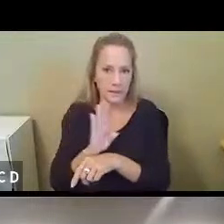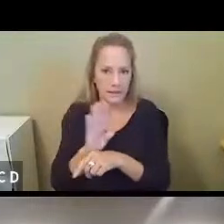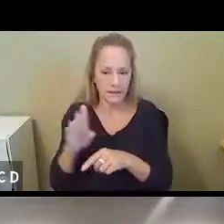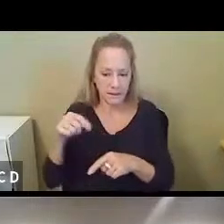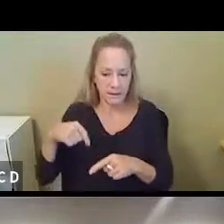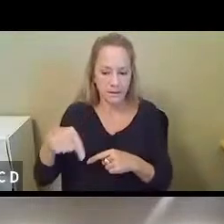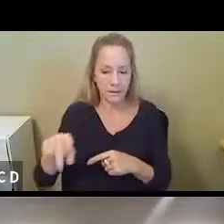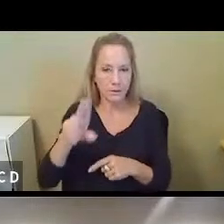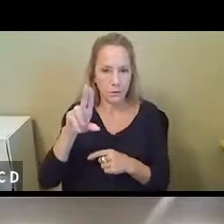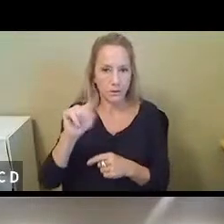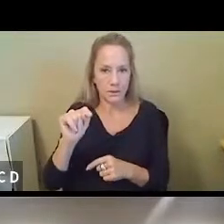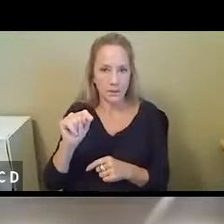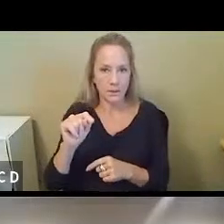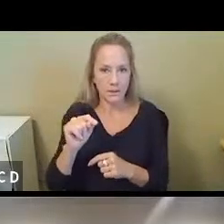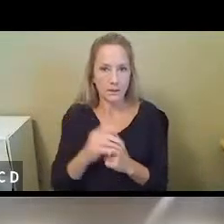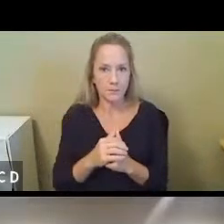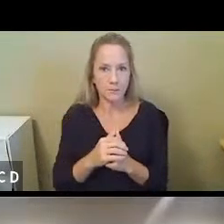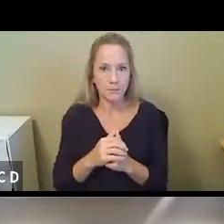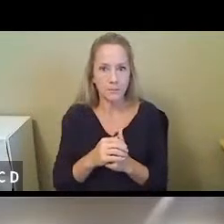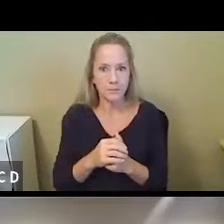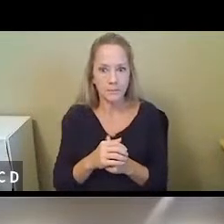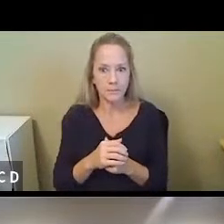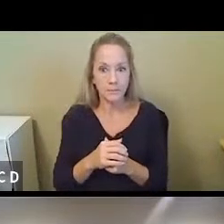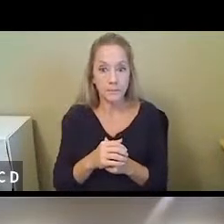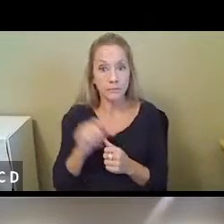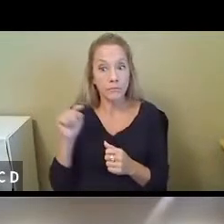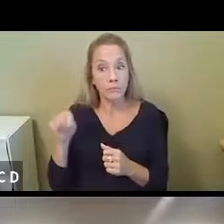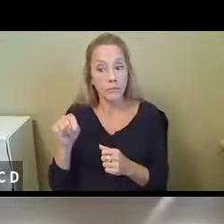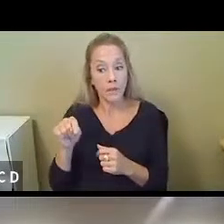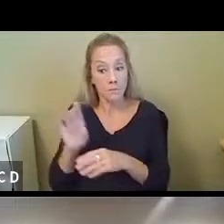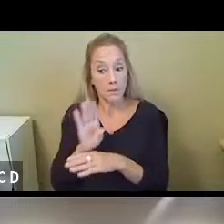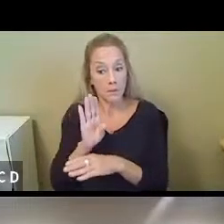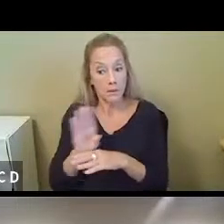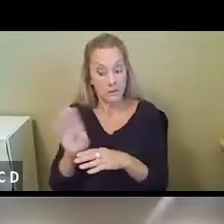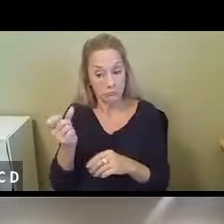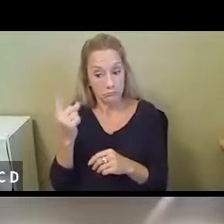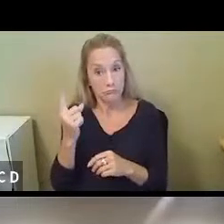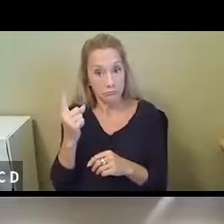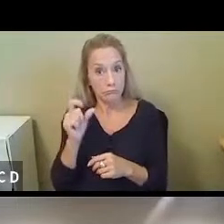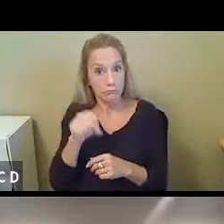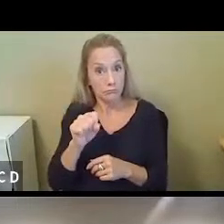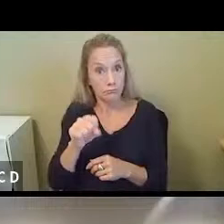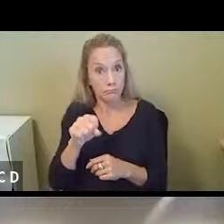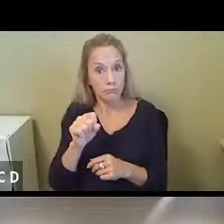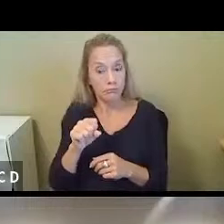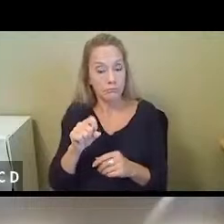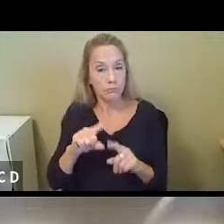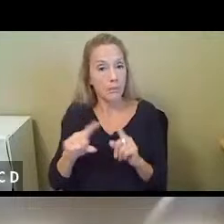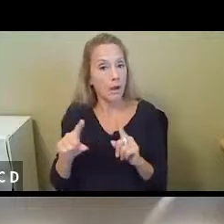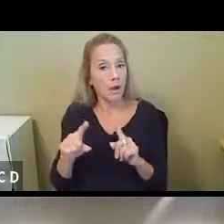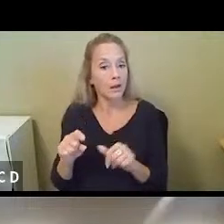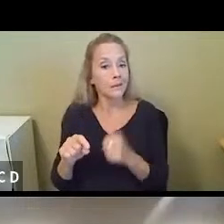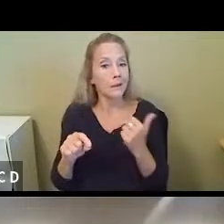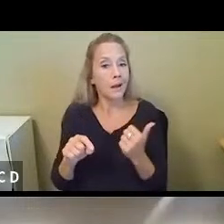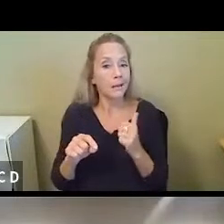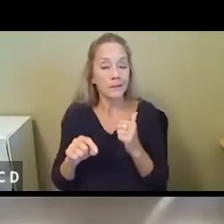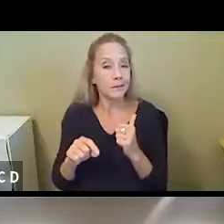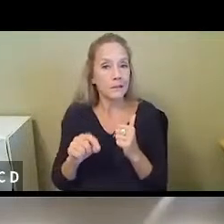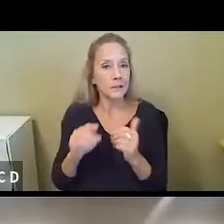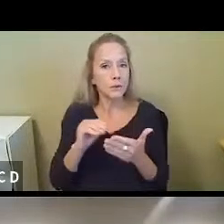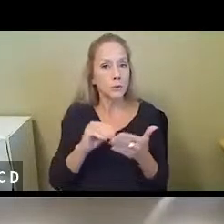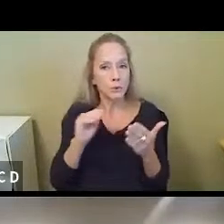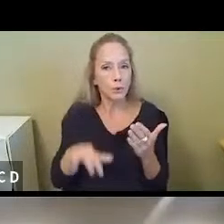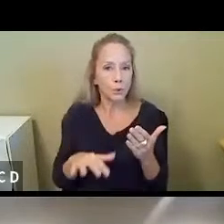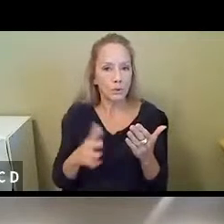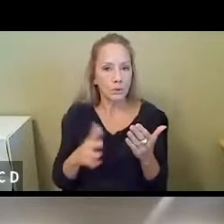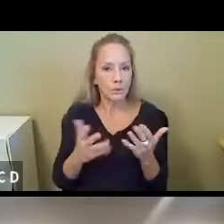Strip, that I think they, as the business, understand it. The only outlier are the students